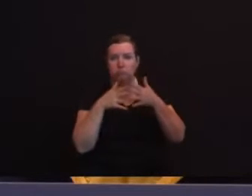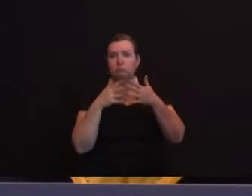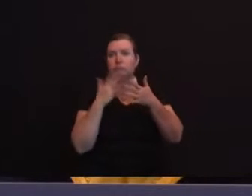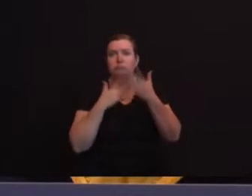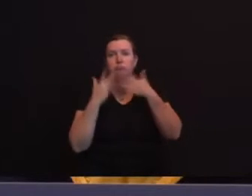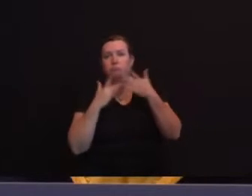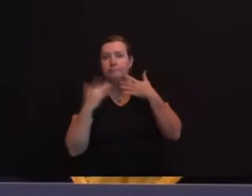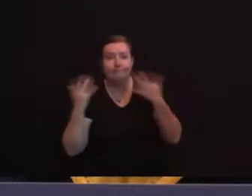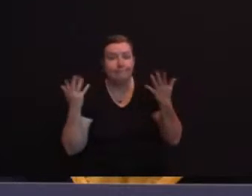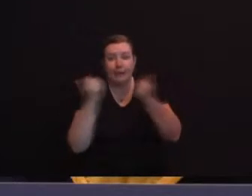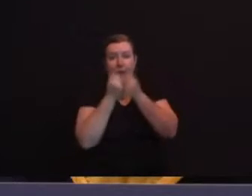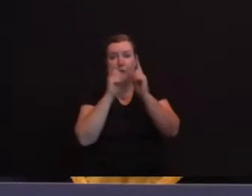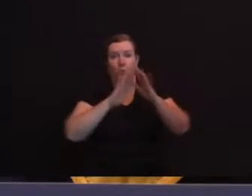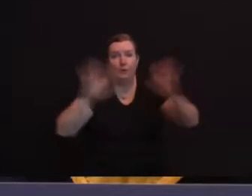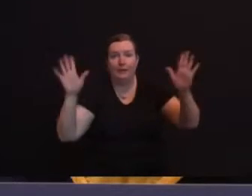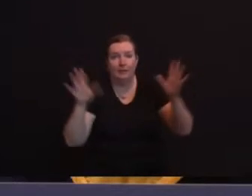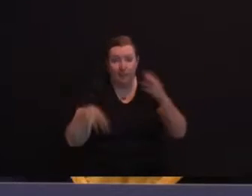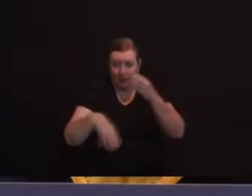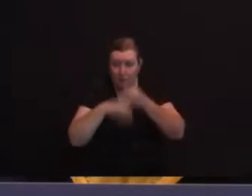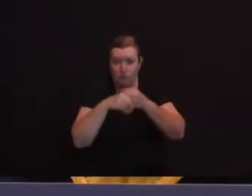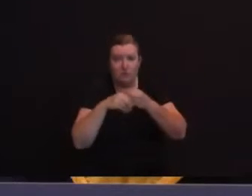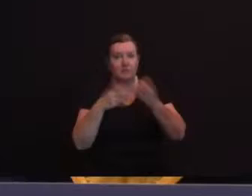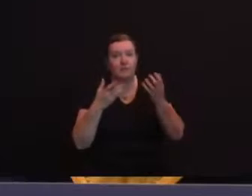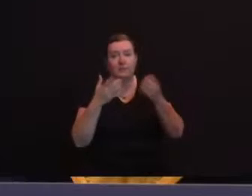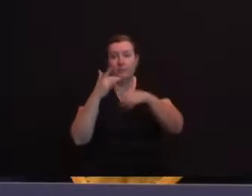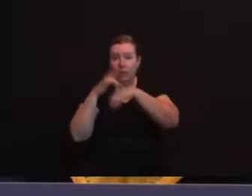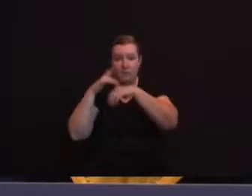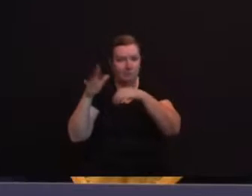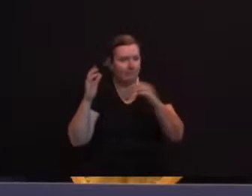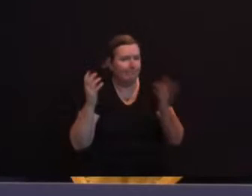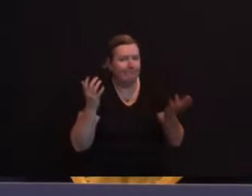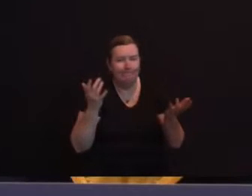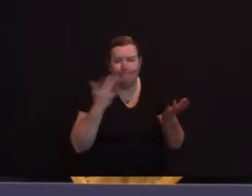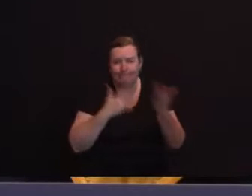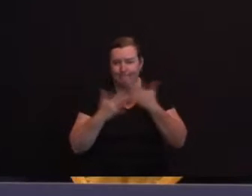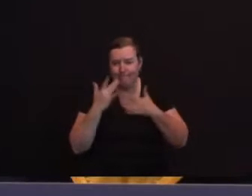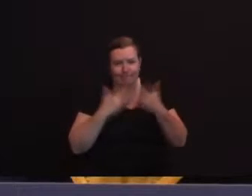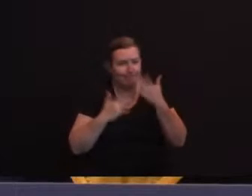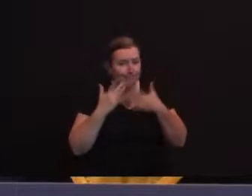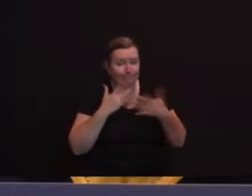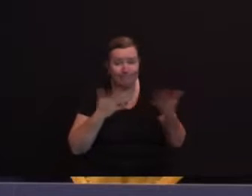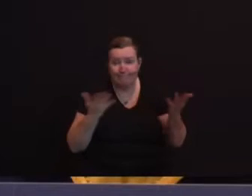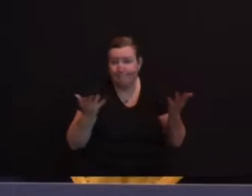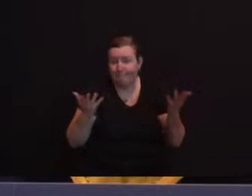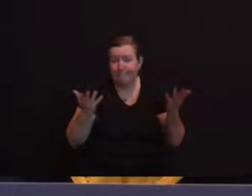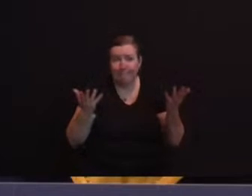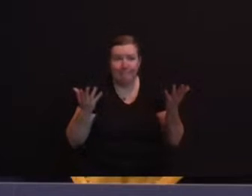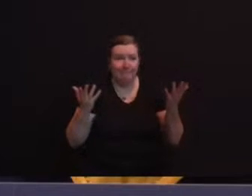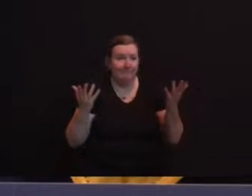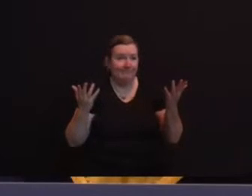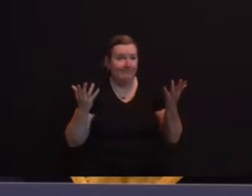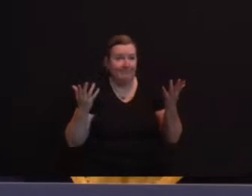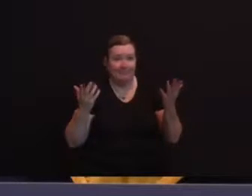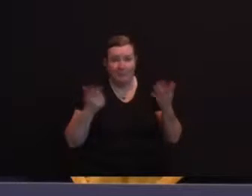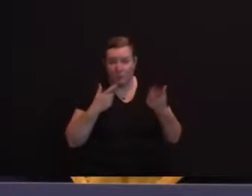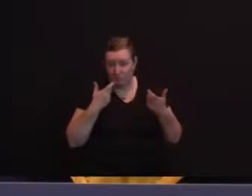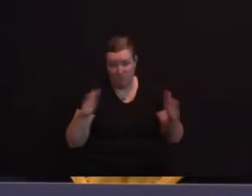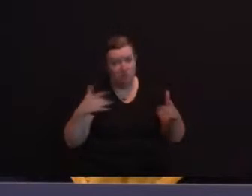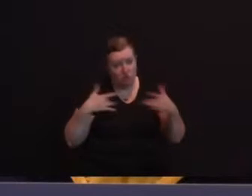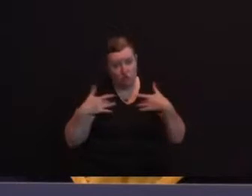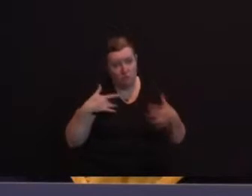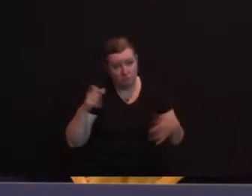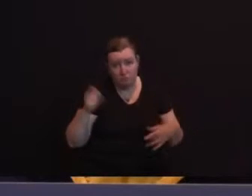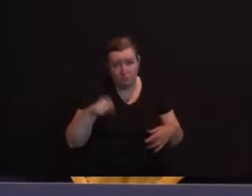In many cases, more on fire than we are. So that's a rightful concern and question. It's why Judy and the team